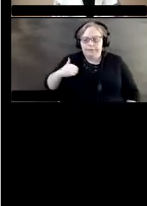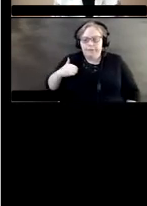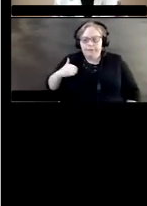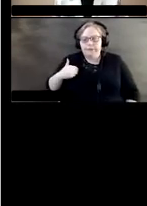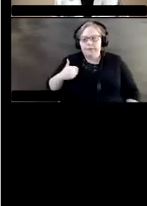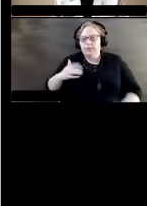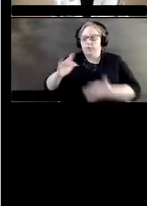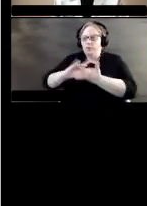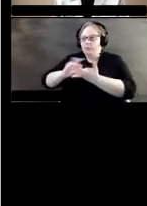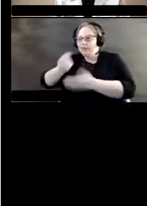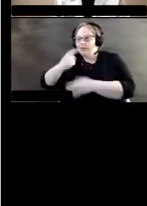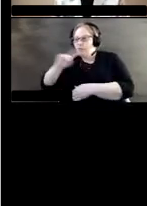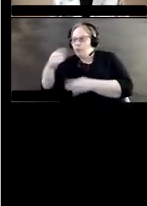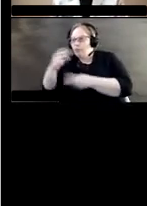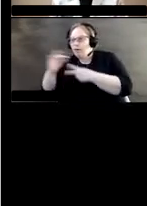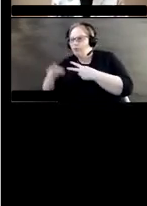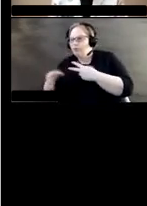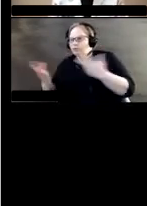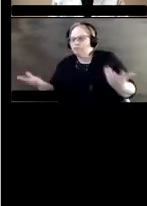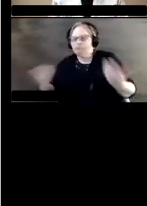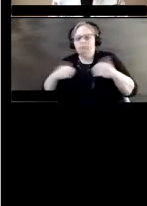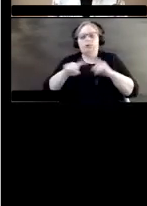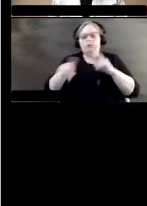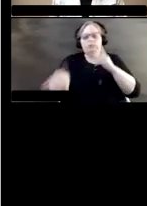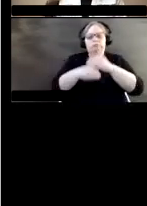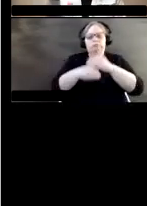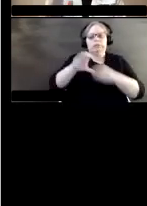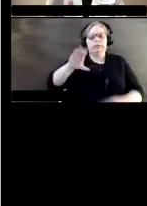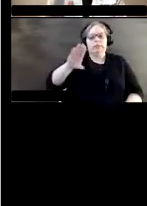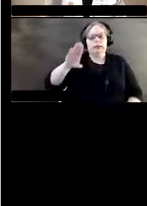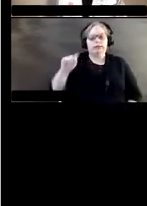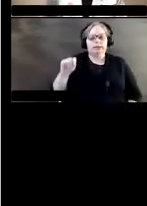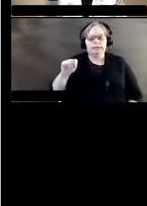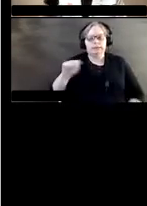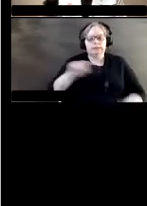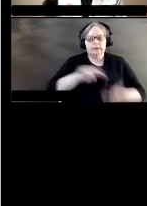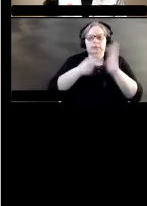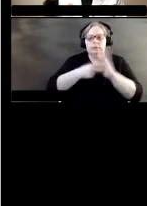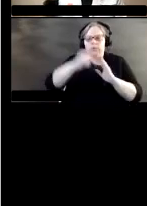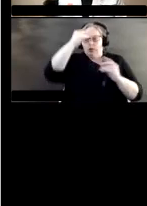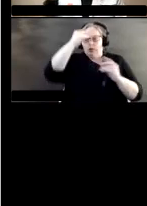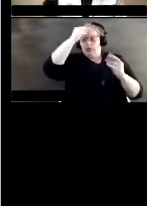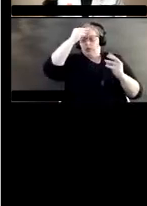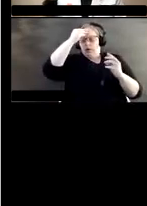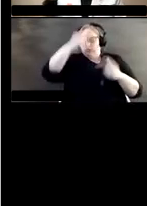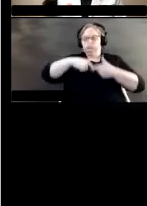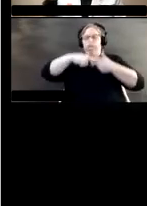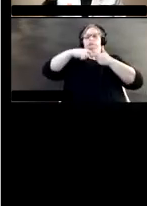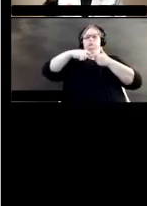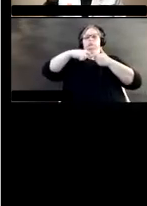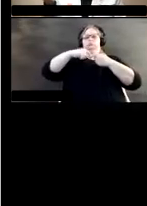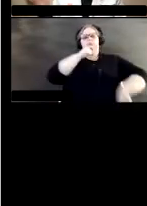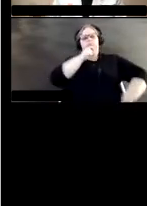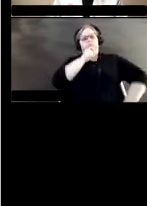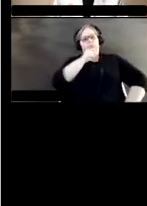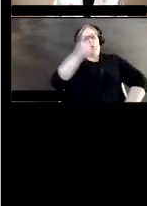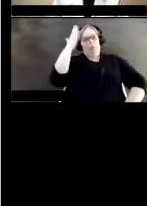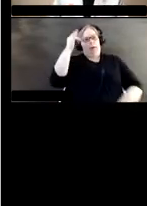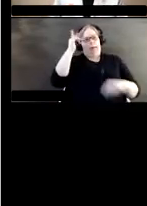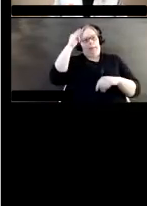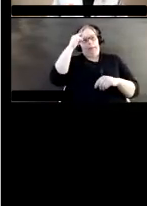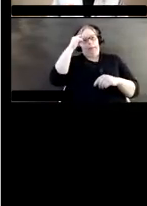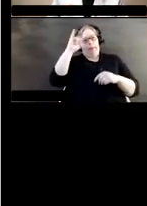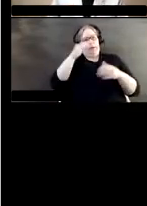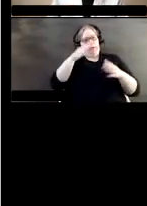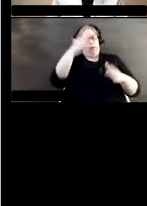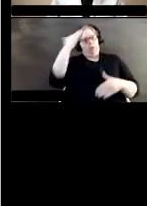that. But cognitive behavioral therapy is stopping your thoughts and going, why am I thinking this way? If I do this